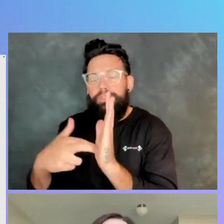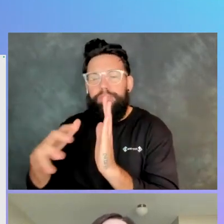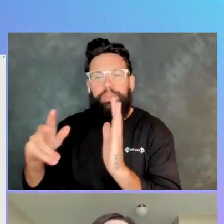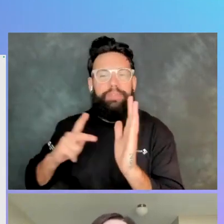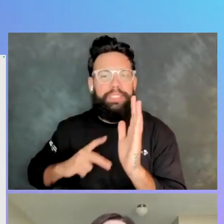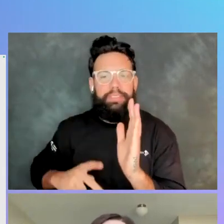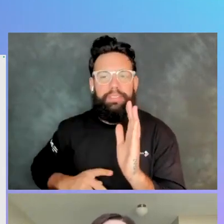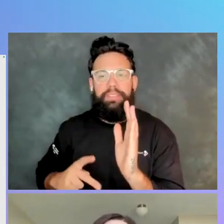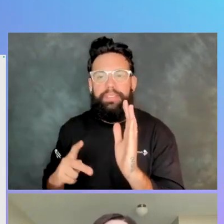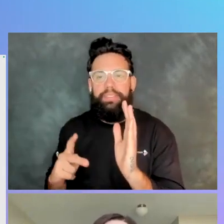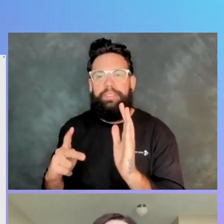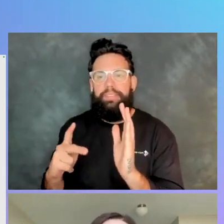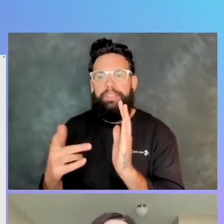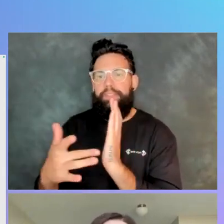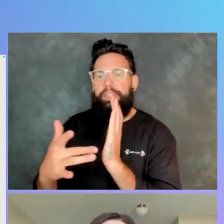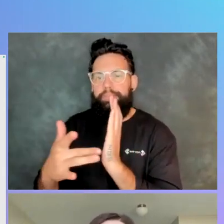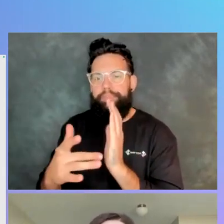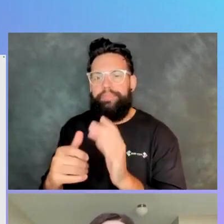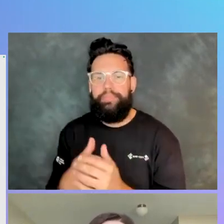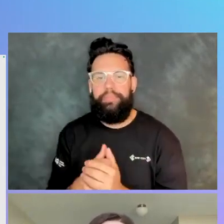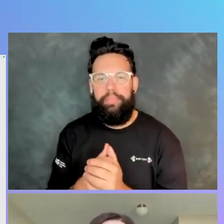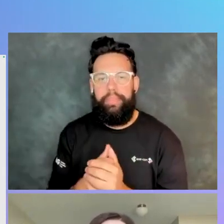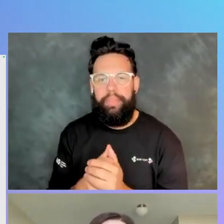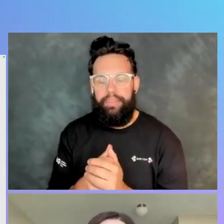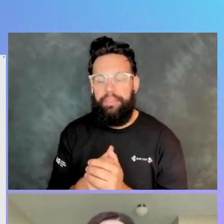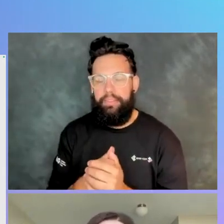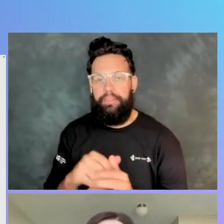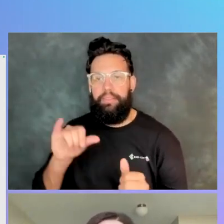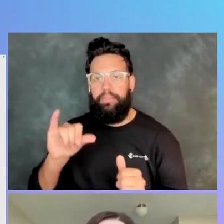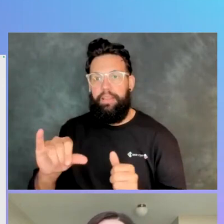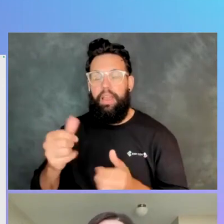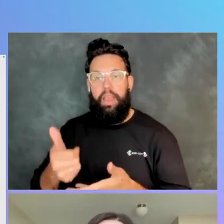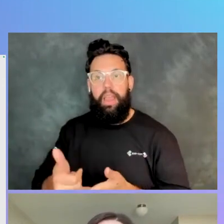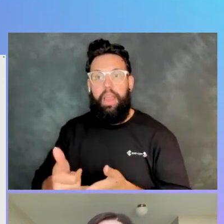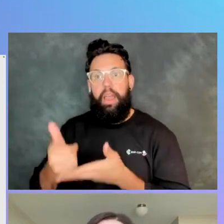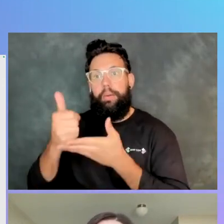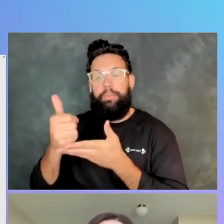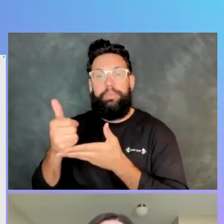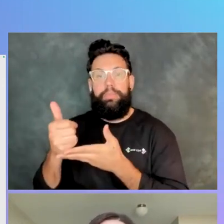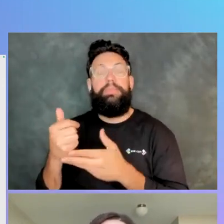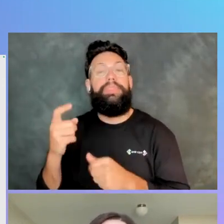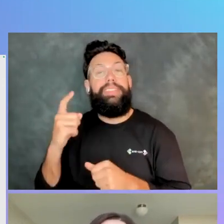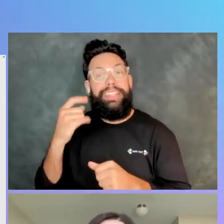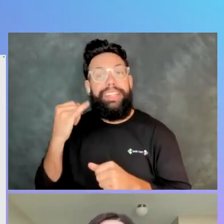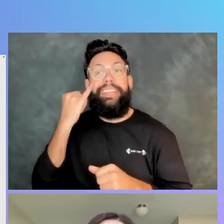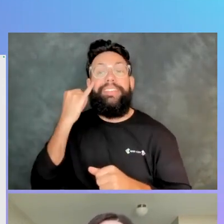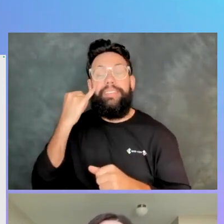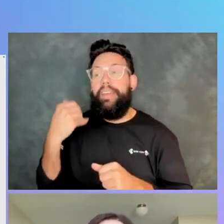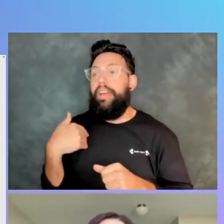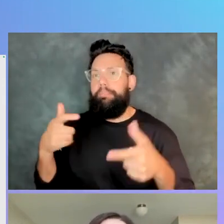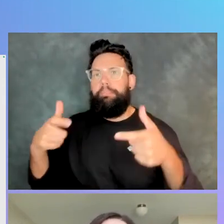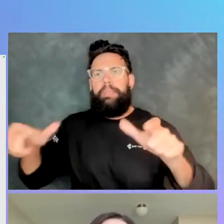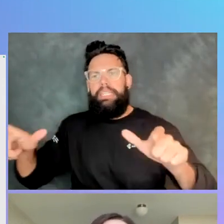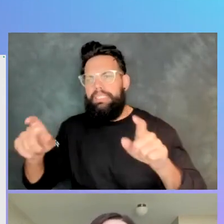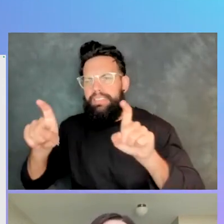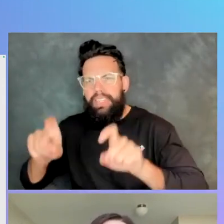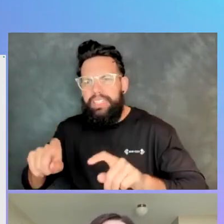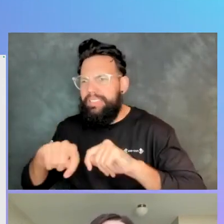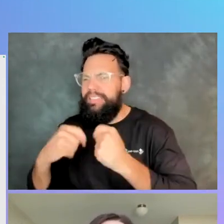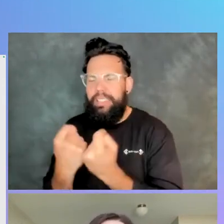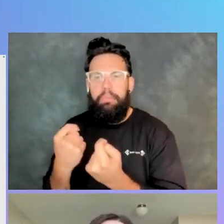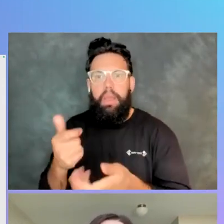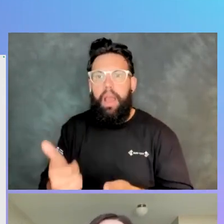ability to test on any device without having to jump through a bunch of hoops for certificates and things like that is really useful. So that's why we really went with